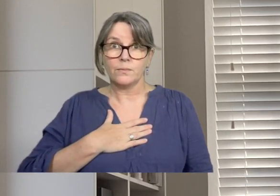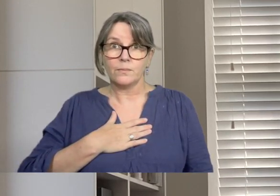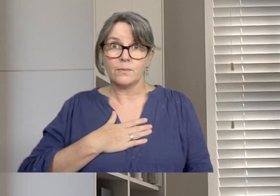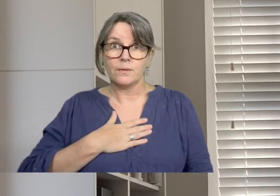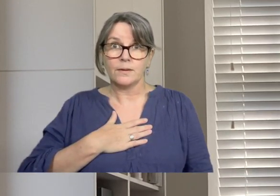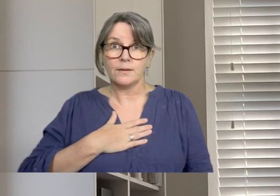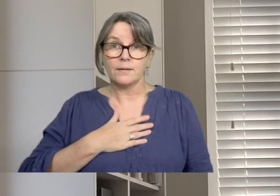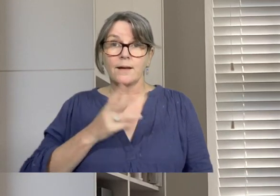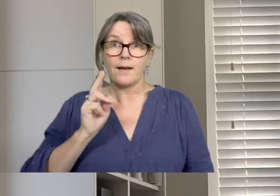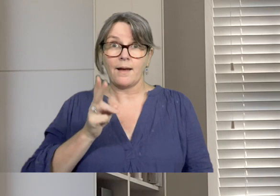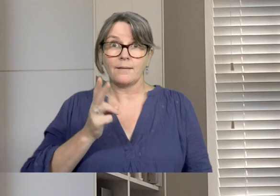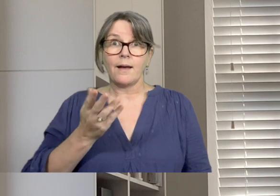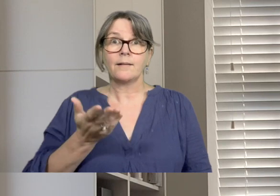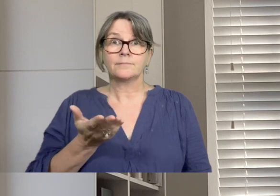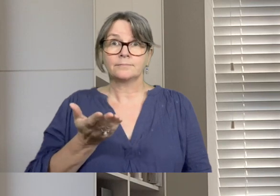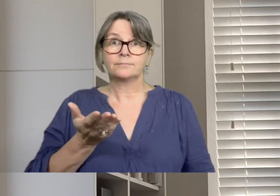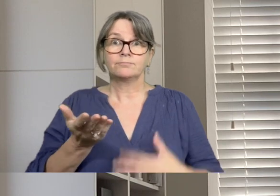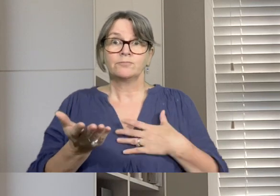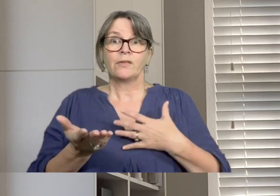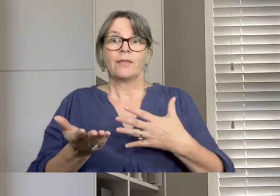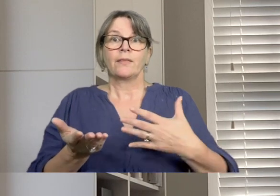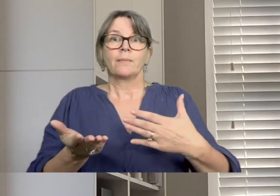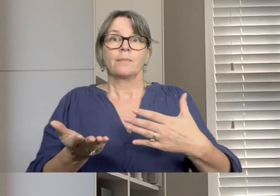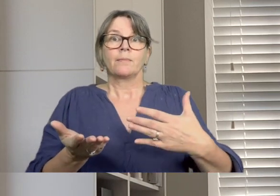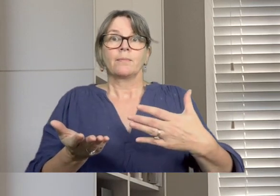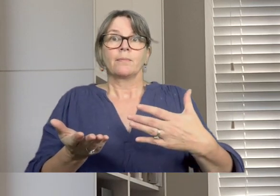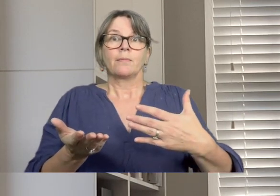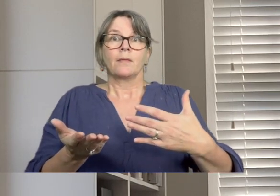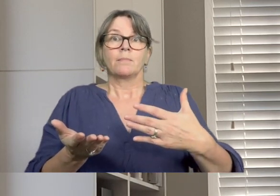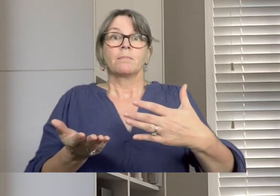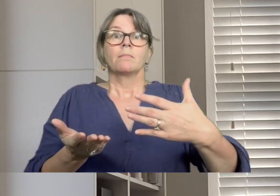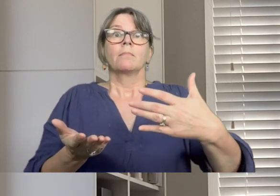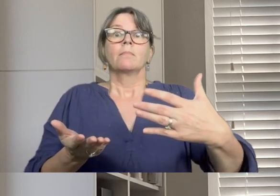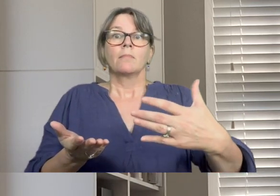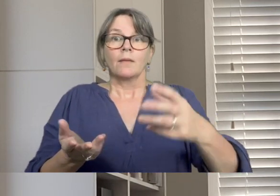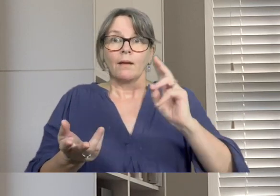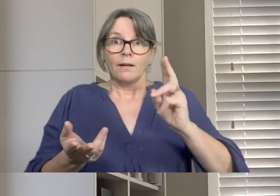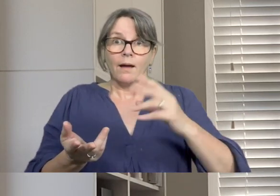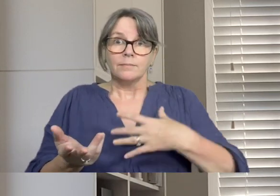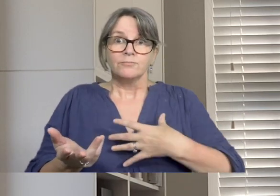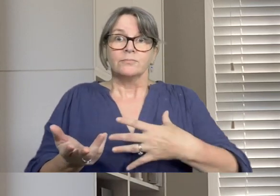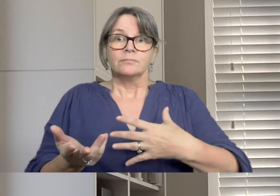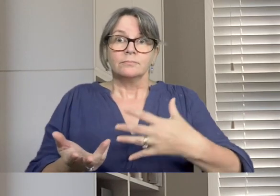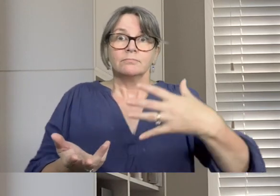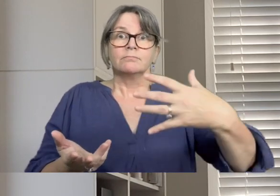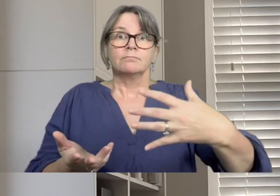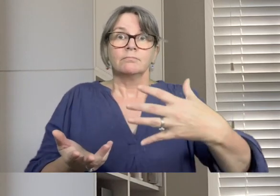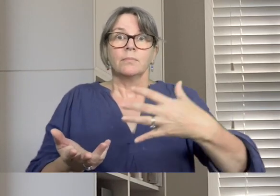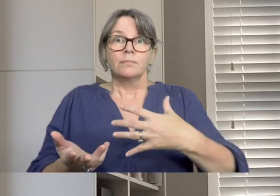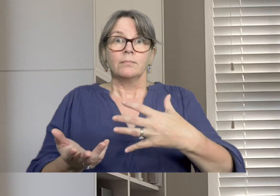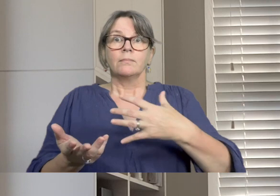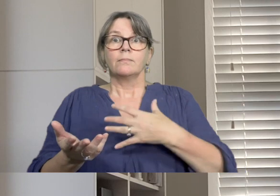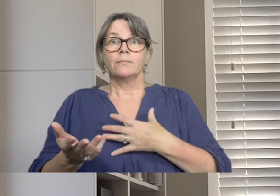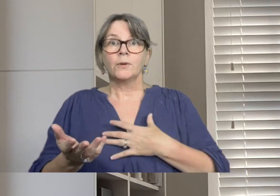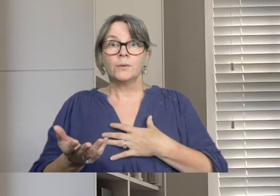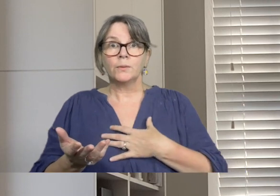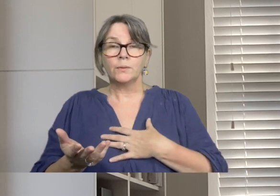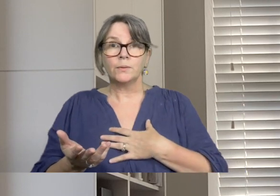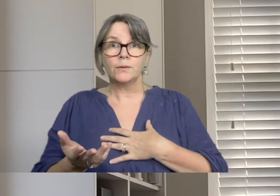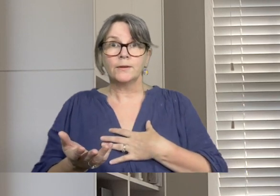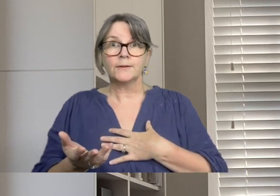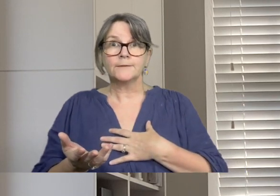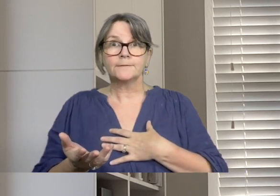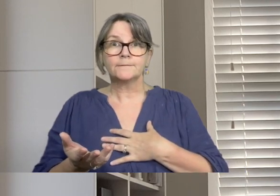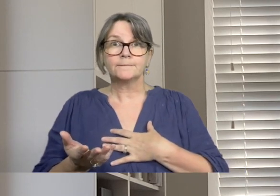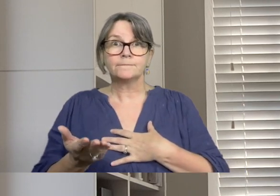in. As we breathe out, curl forwards. If you wish here on the in, you can curl deeper. As we breathe out, we lengthen back.